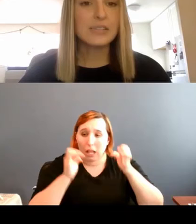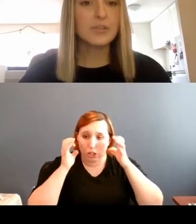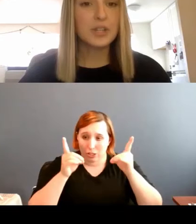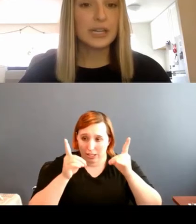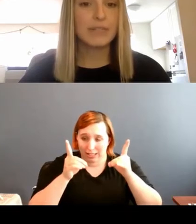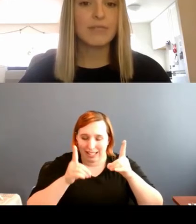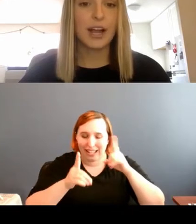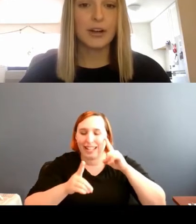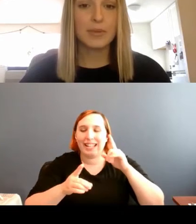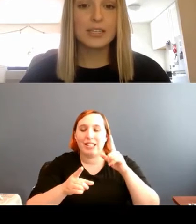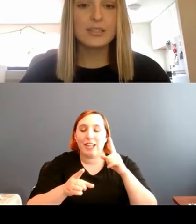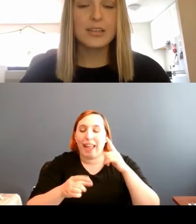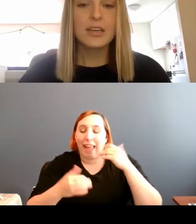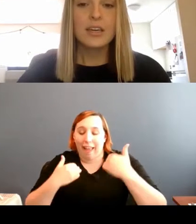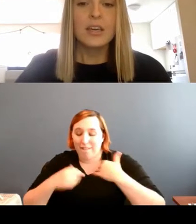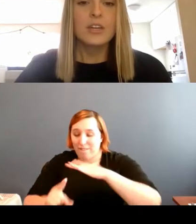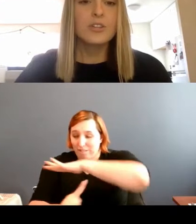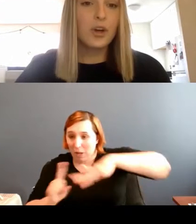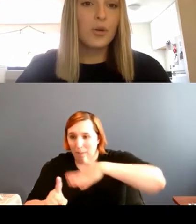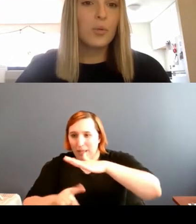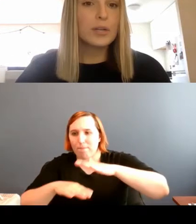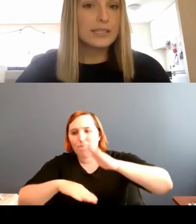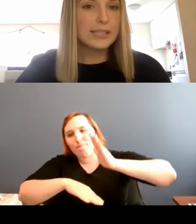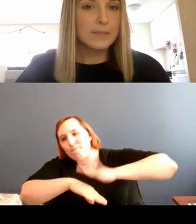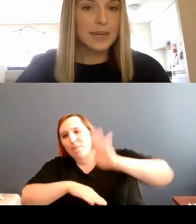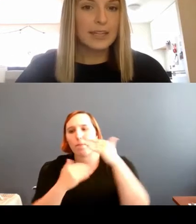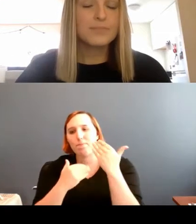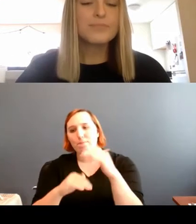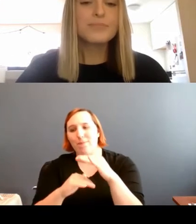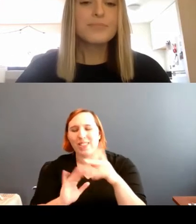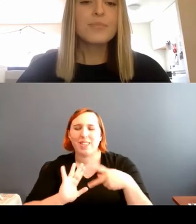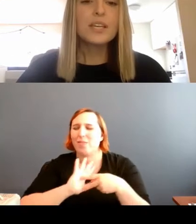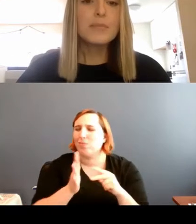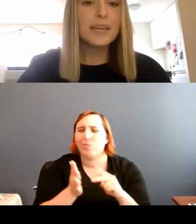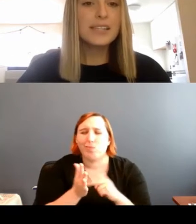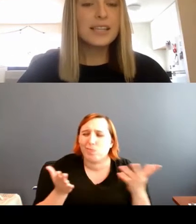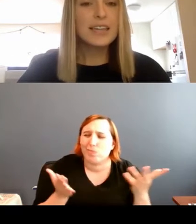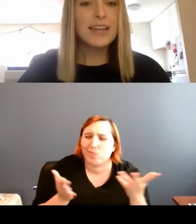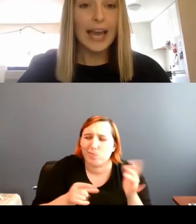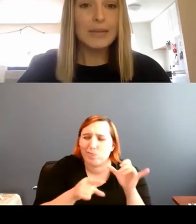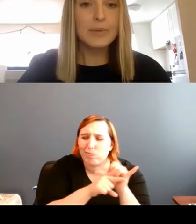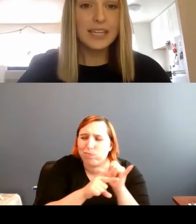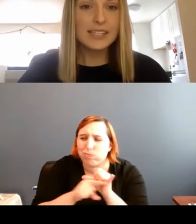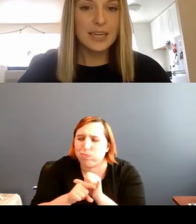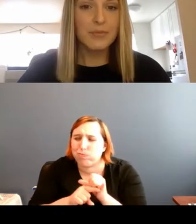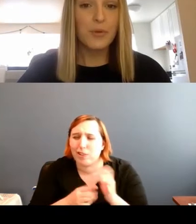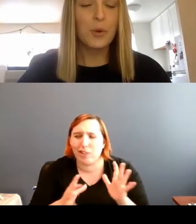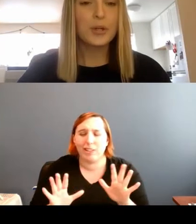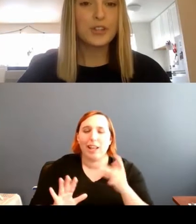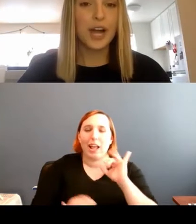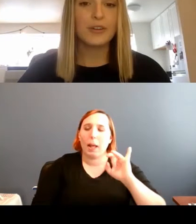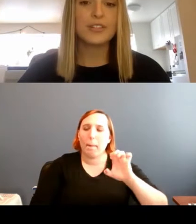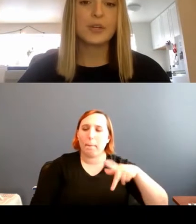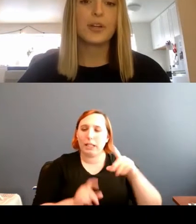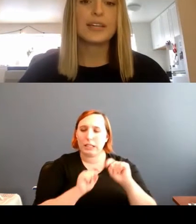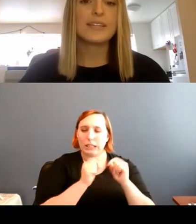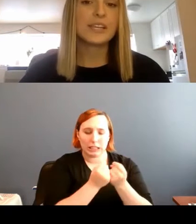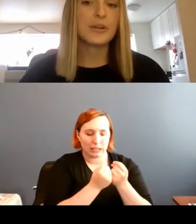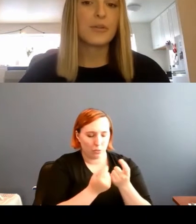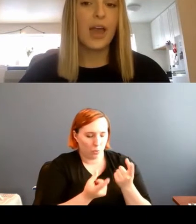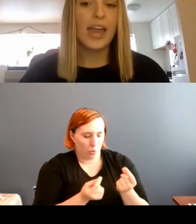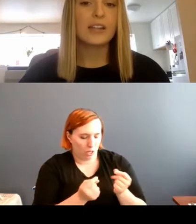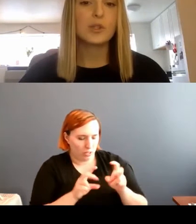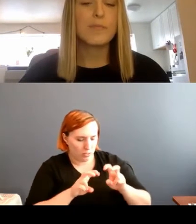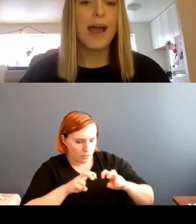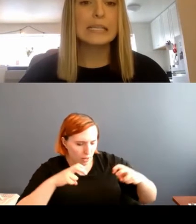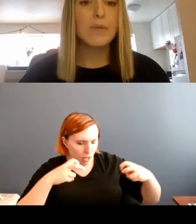in the least restrictive environment. So what does this mean? Basically, the IEP team for your child is going to